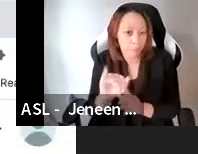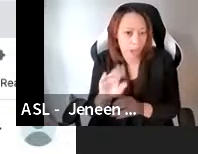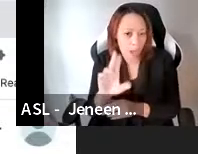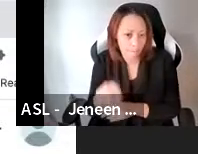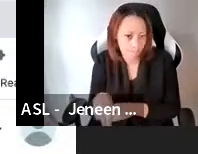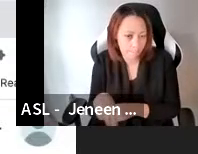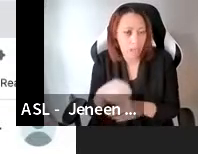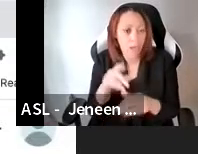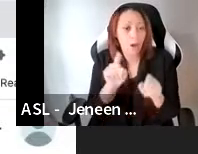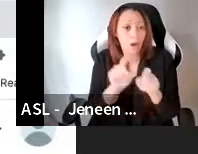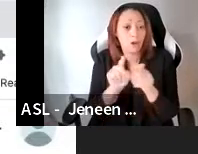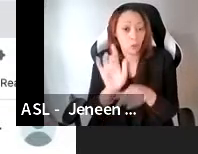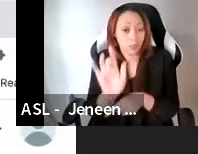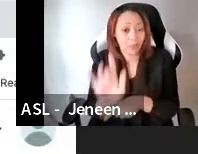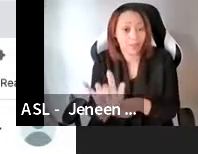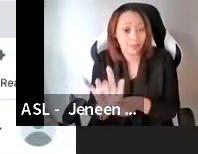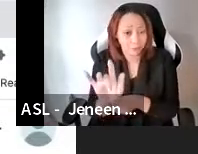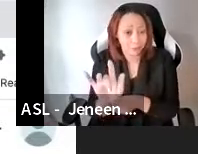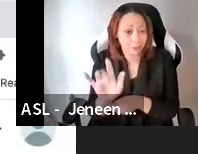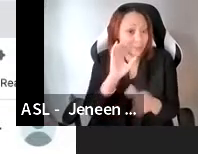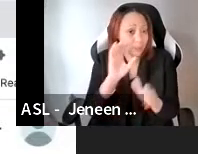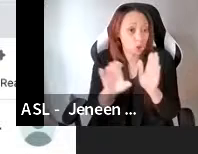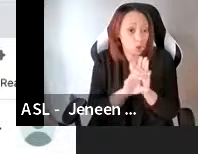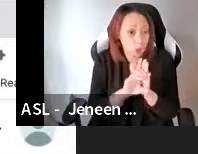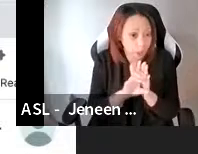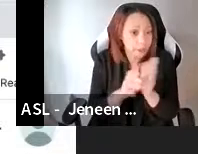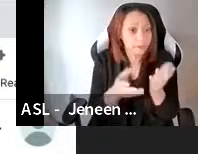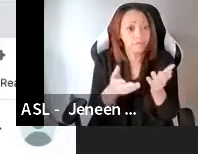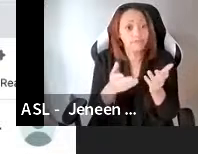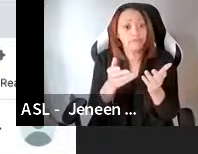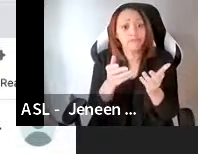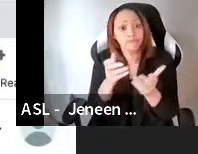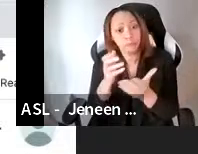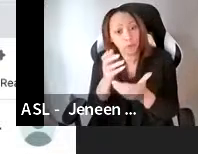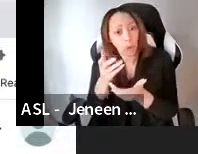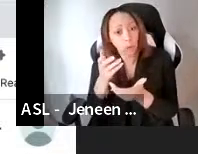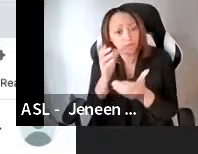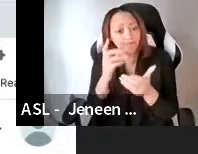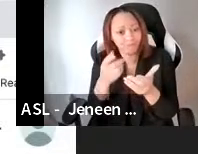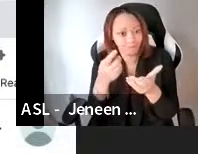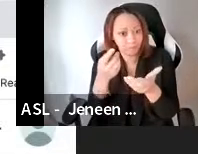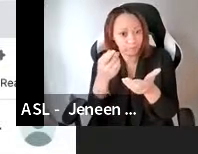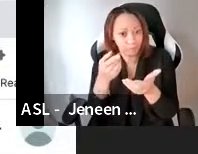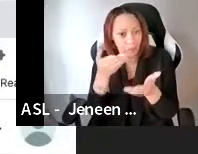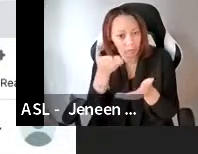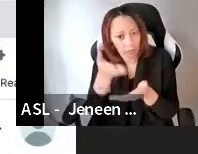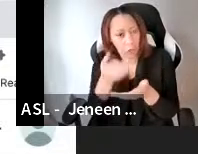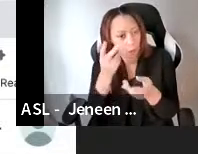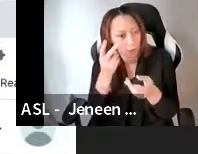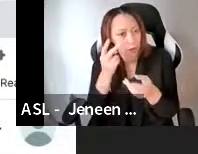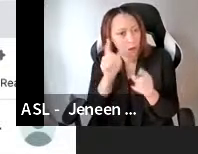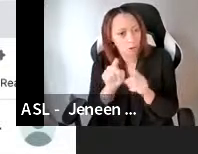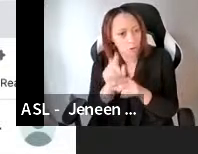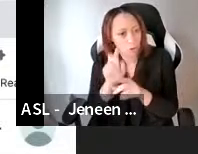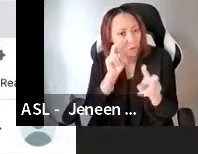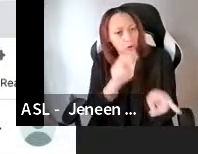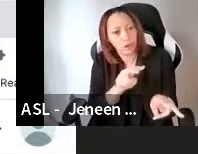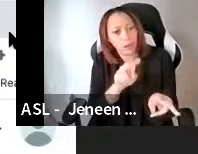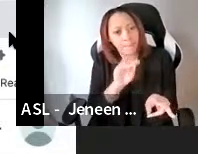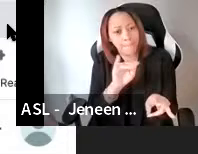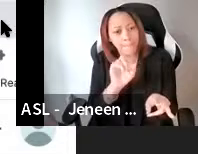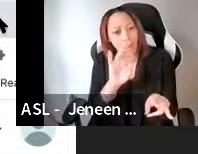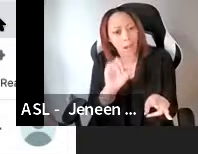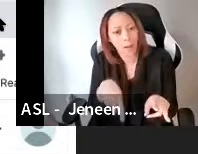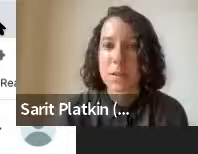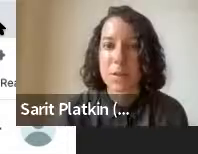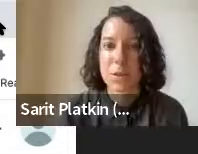says illustrative interactive mockups, and you can go from there into looking at the mockups